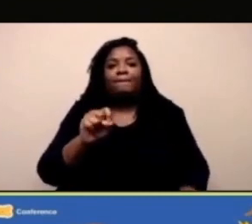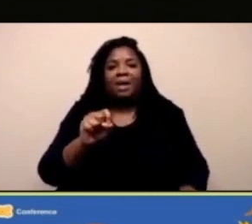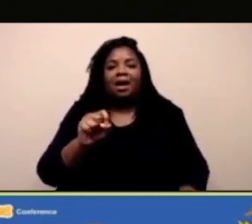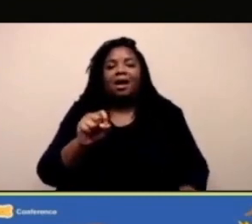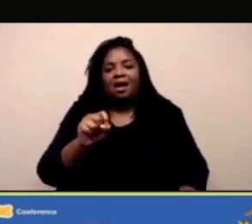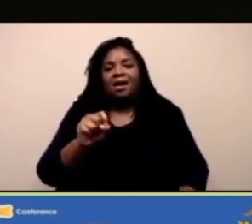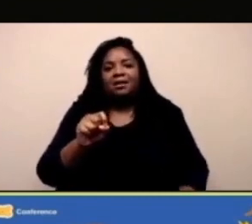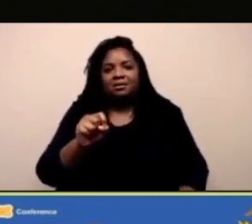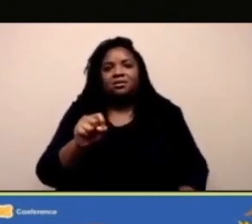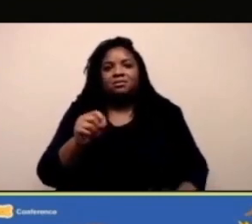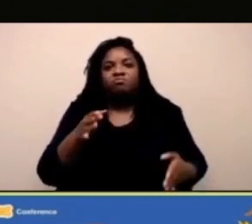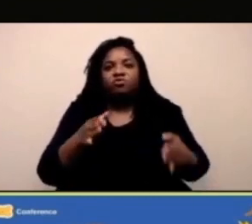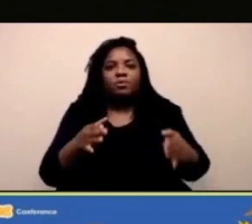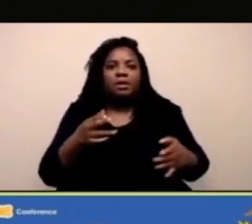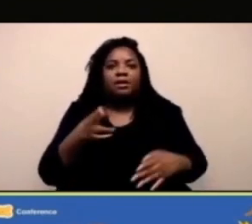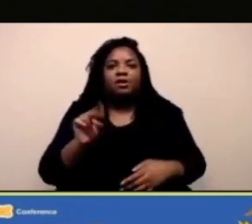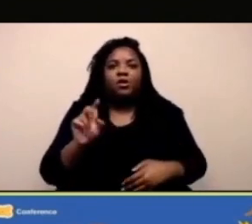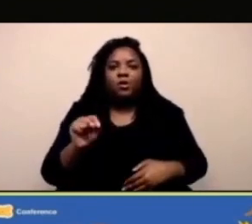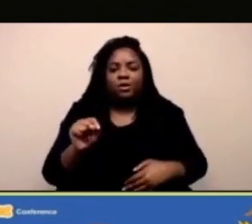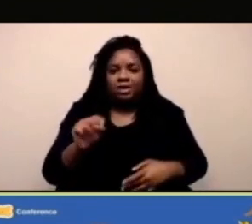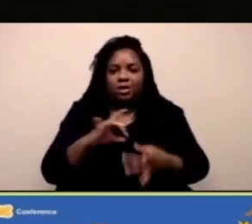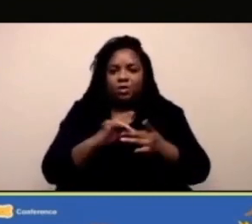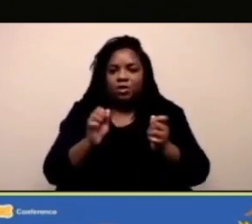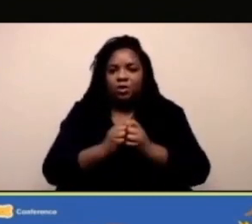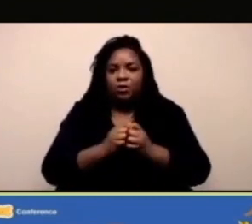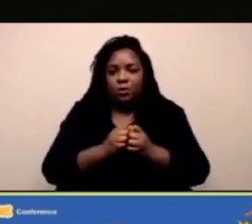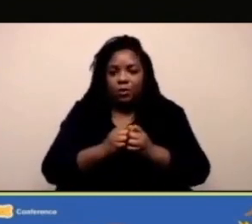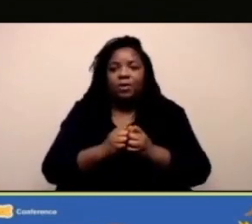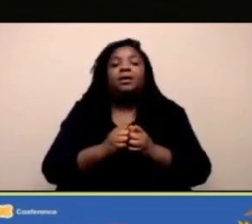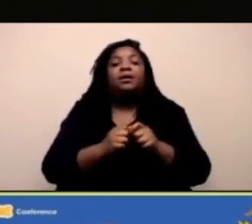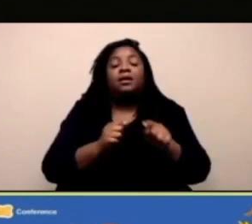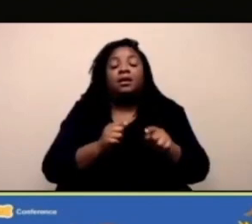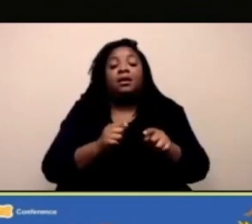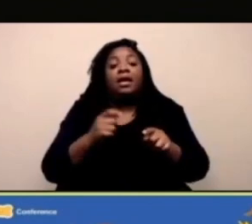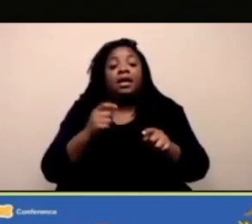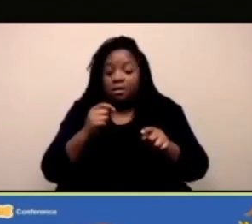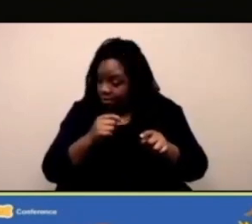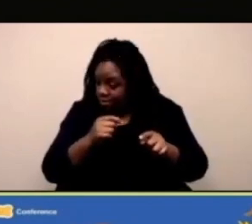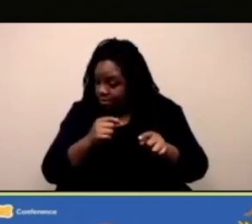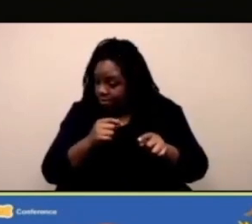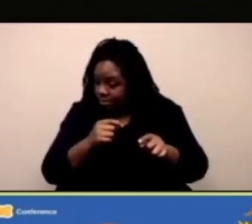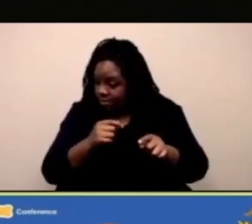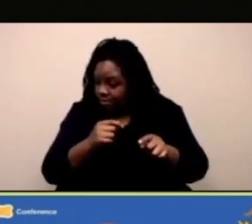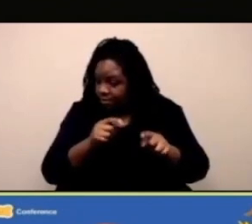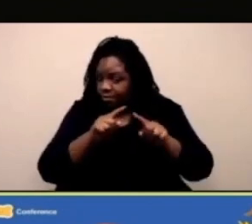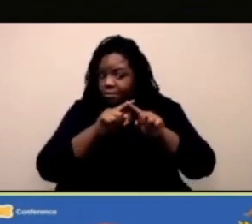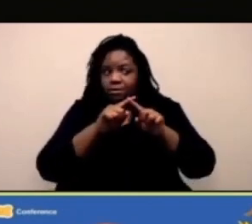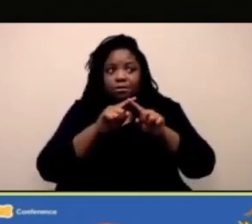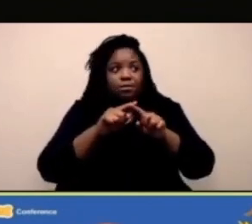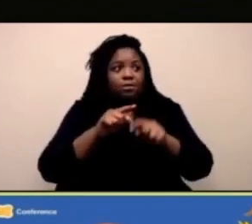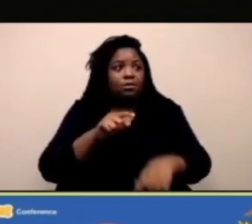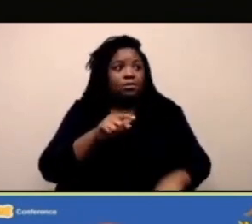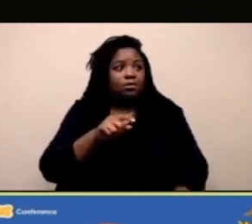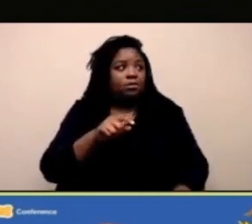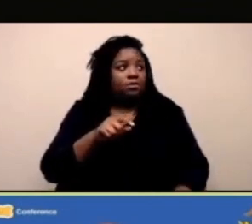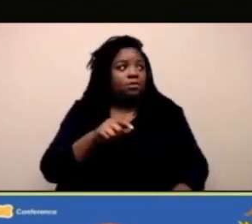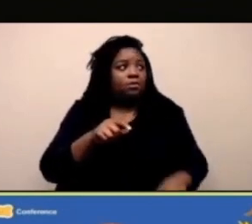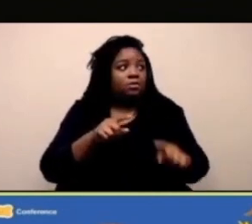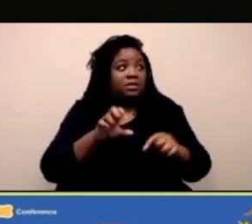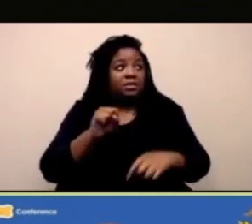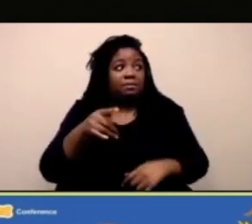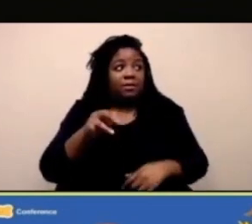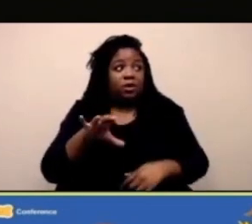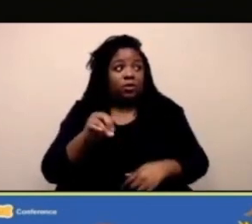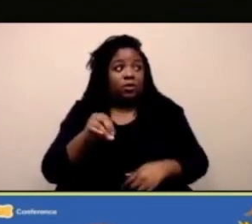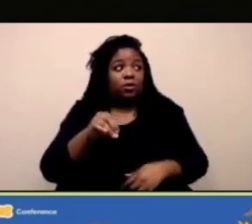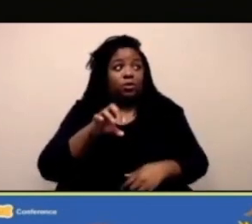around coding either a dash robot or a sphero robot to reflect a particular feeling or emotion using